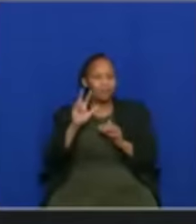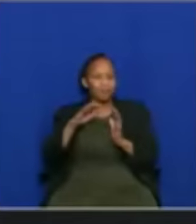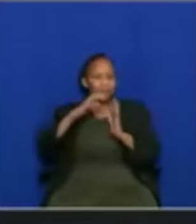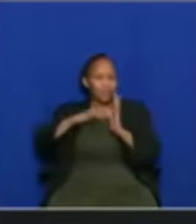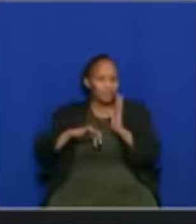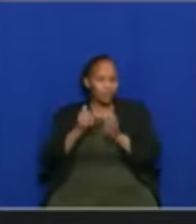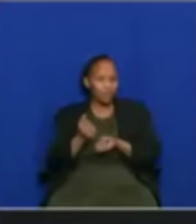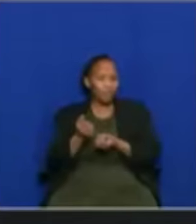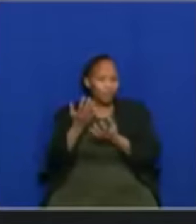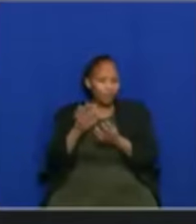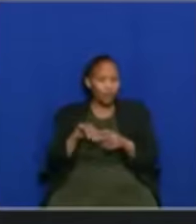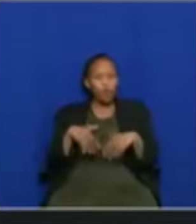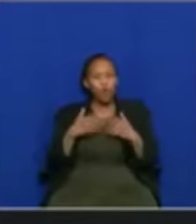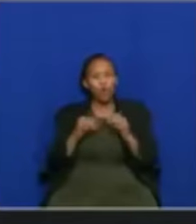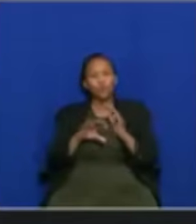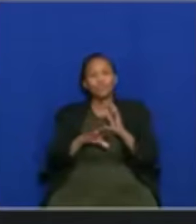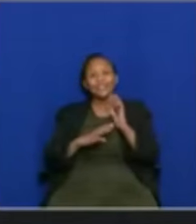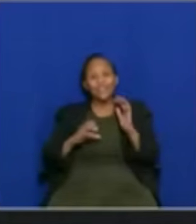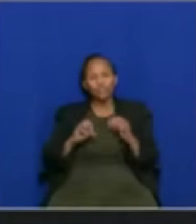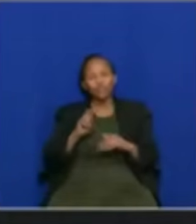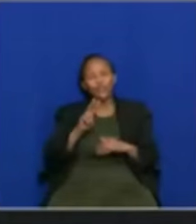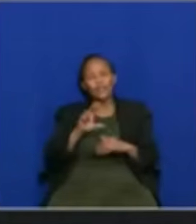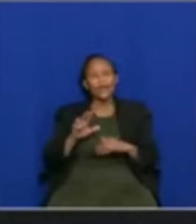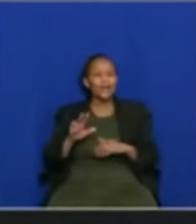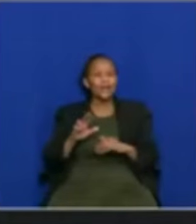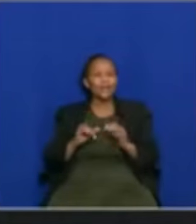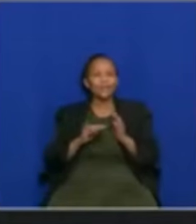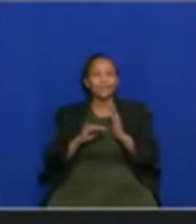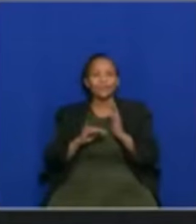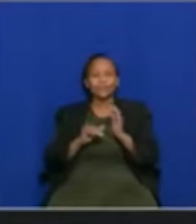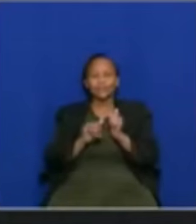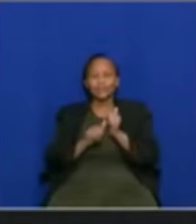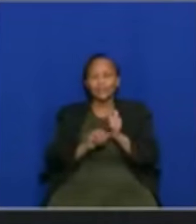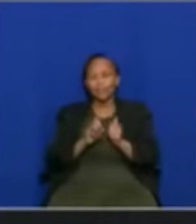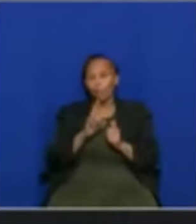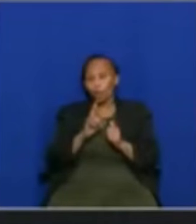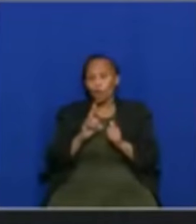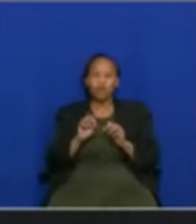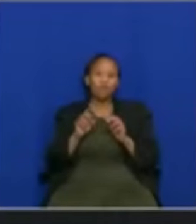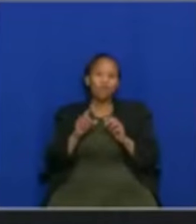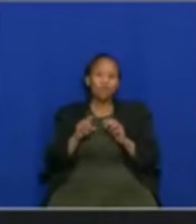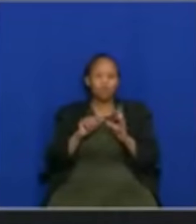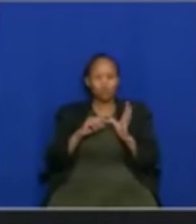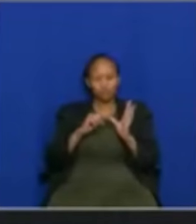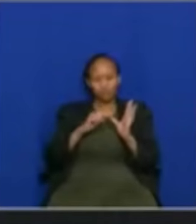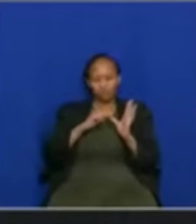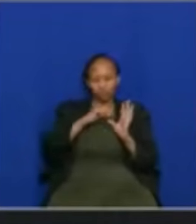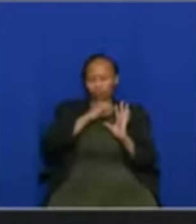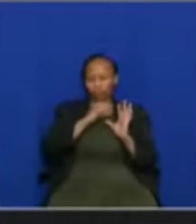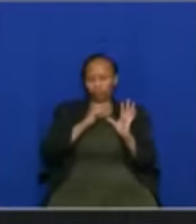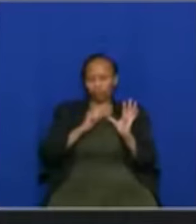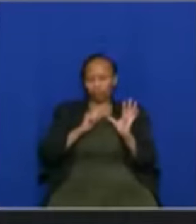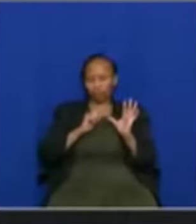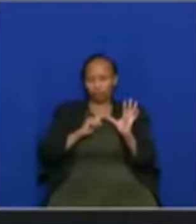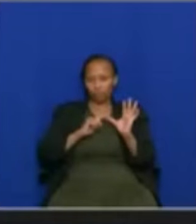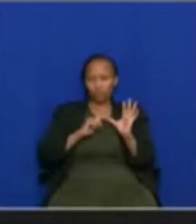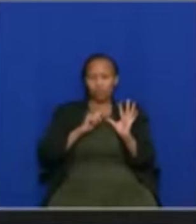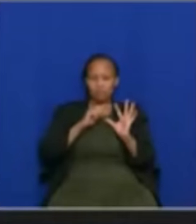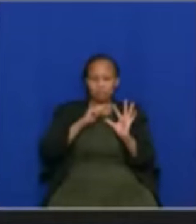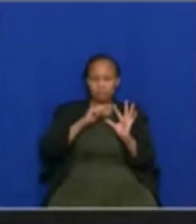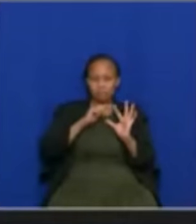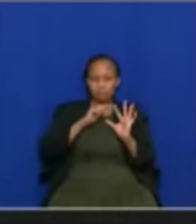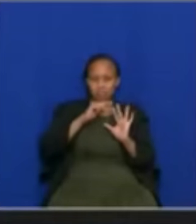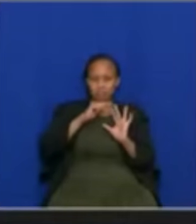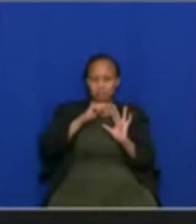1 authorization in respect of Kumalo Lushaba Madondo, Ngube and